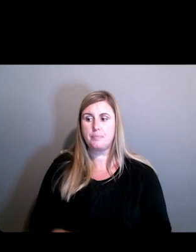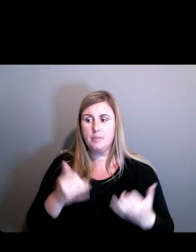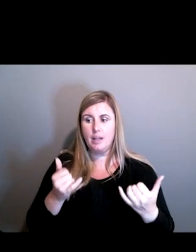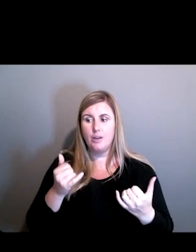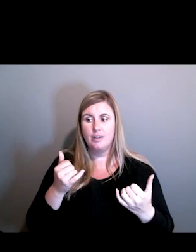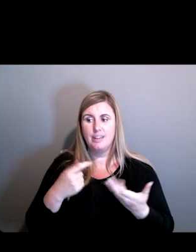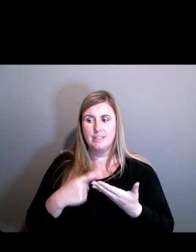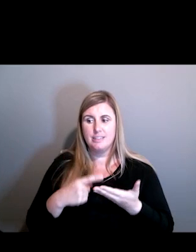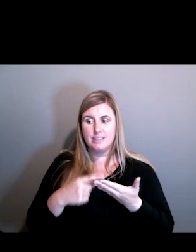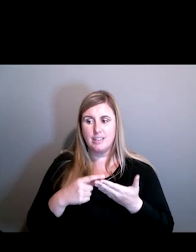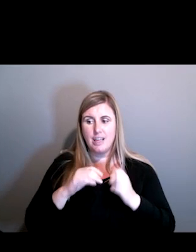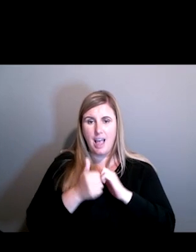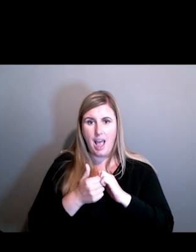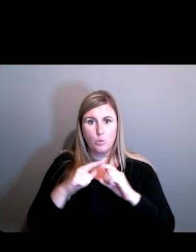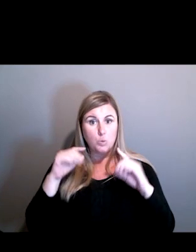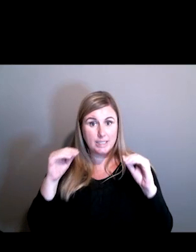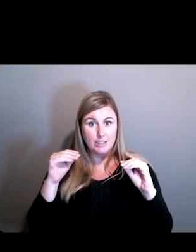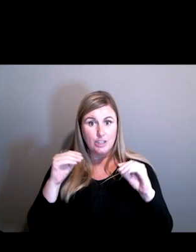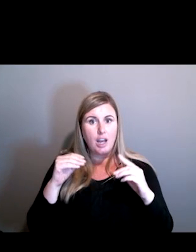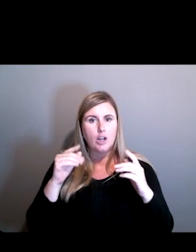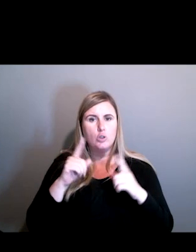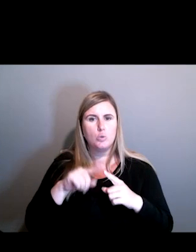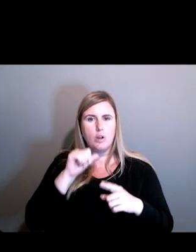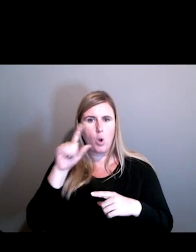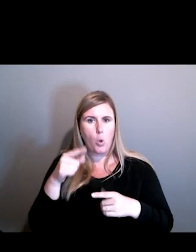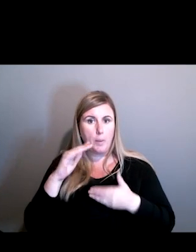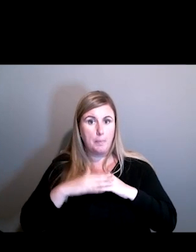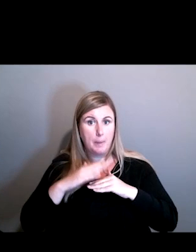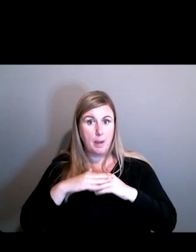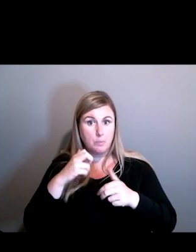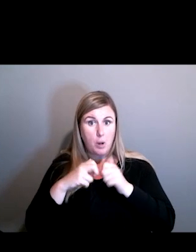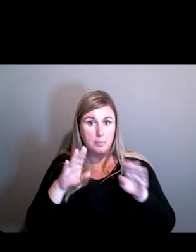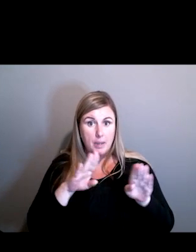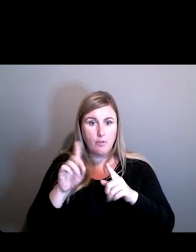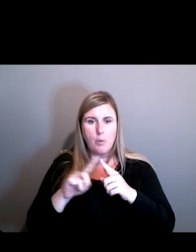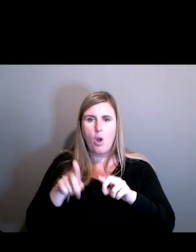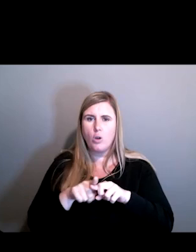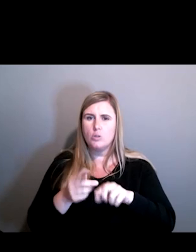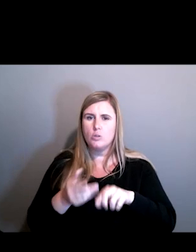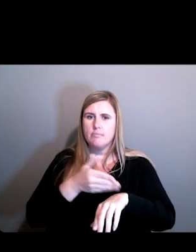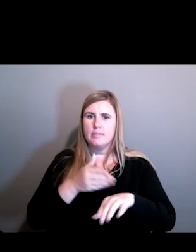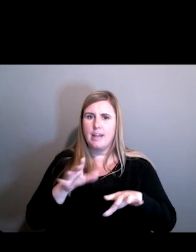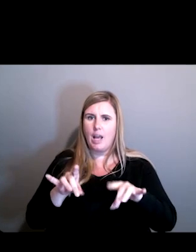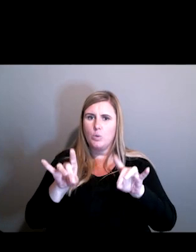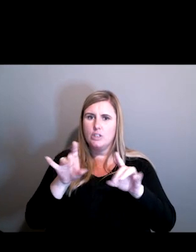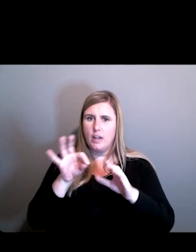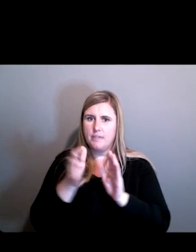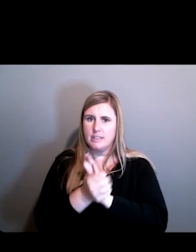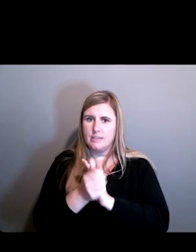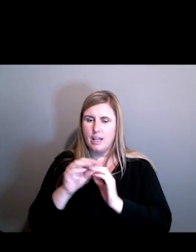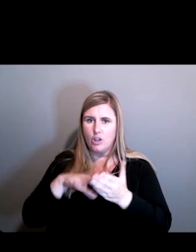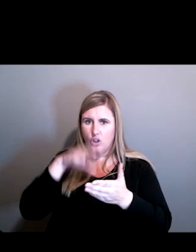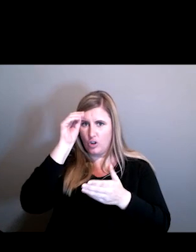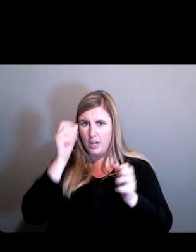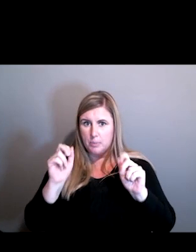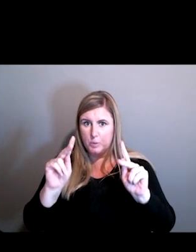discuss how to teach in order to not only minimize problem behavior but increase acquisition of skills and learning